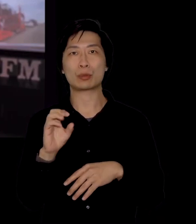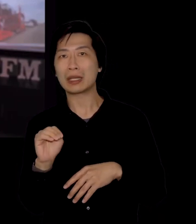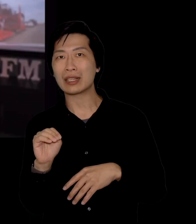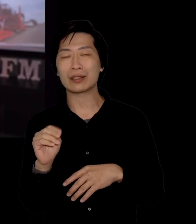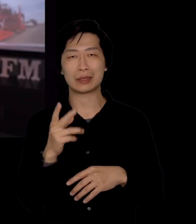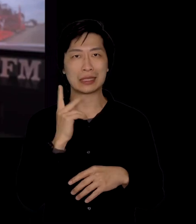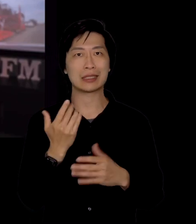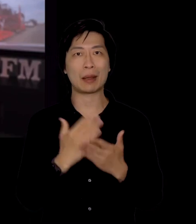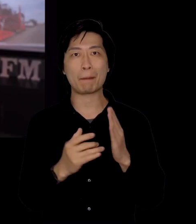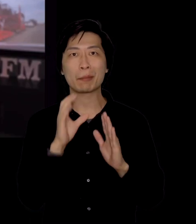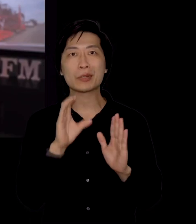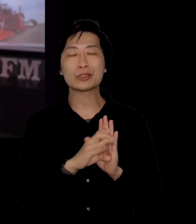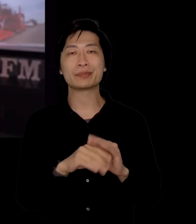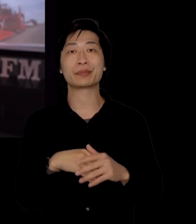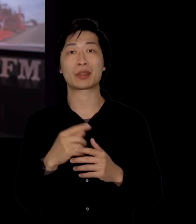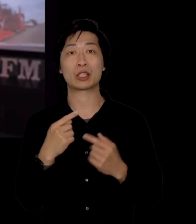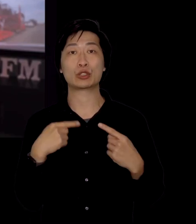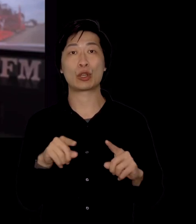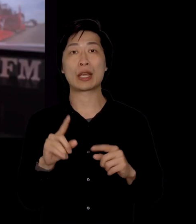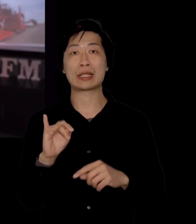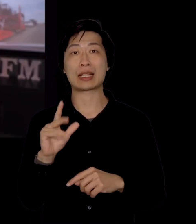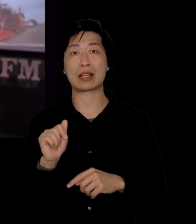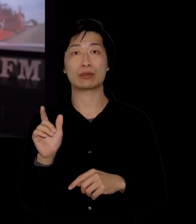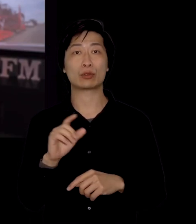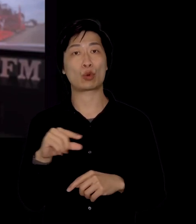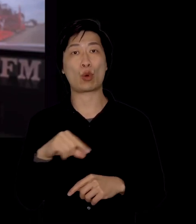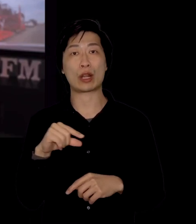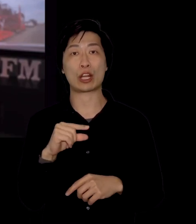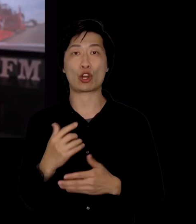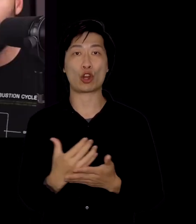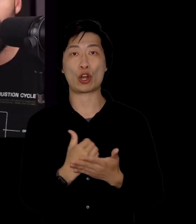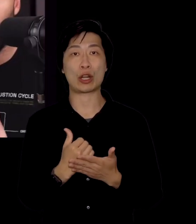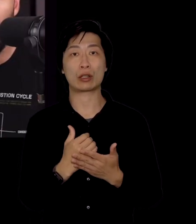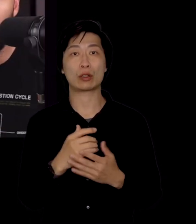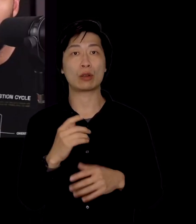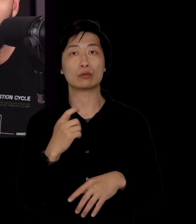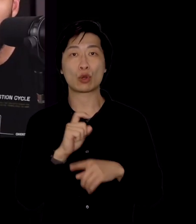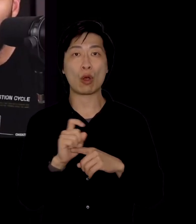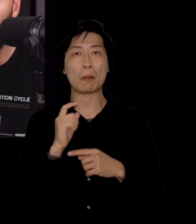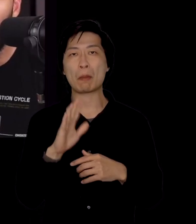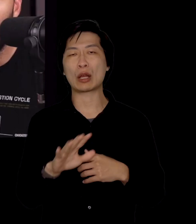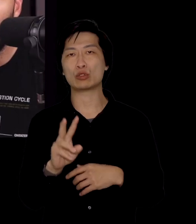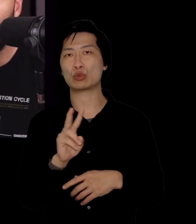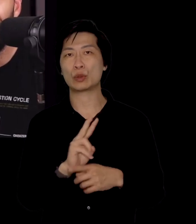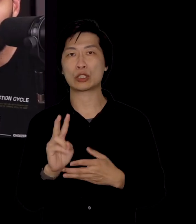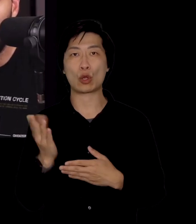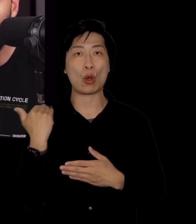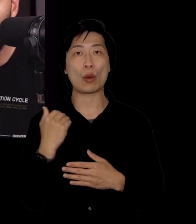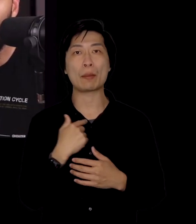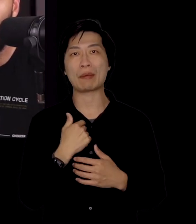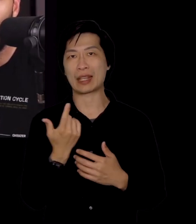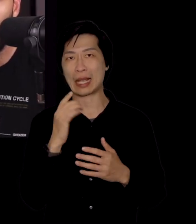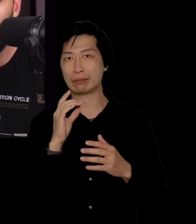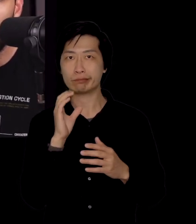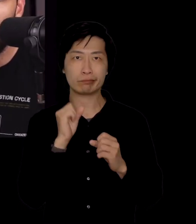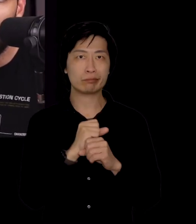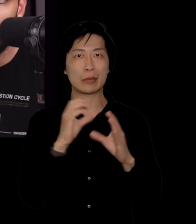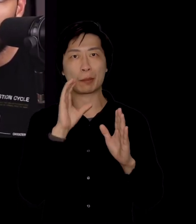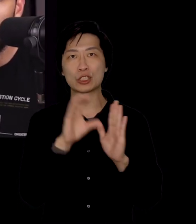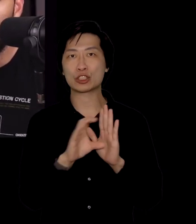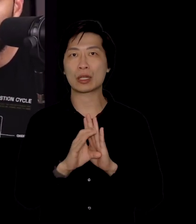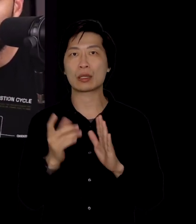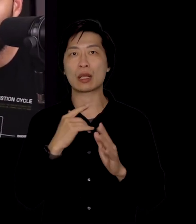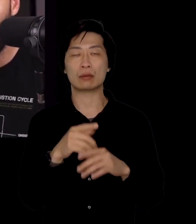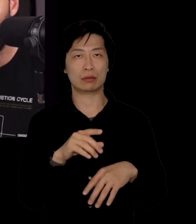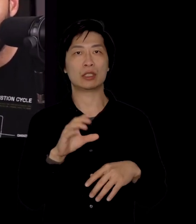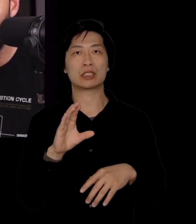that we're seeing. Now, during Tesla's quarterly earnings call about 2 weeks ago, there were images outlining the Cybertruck going through testing. This is